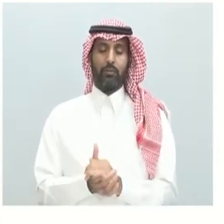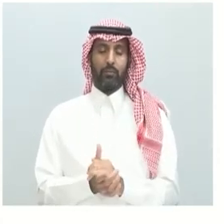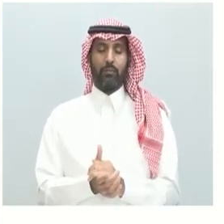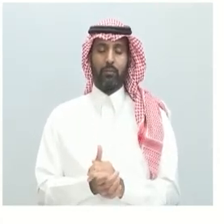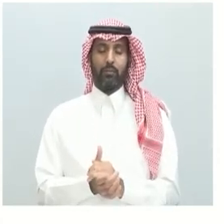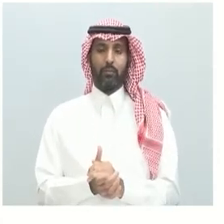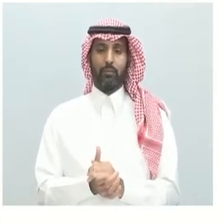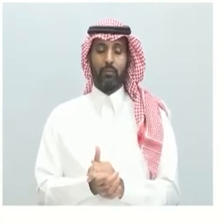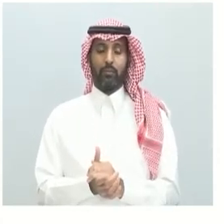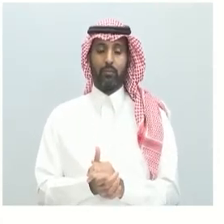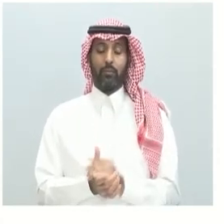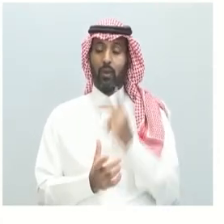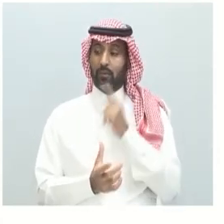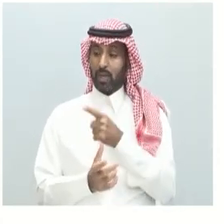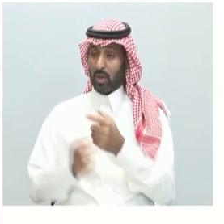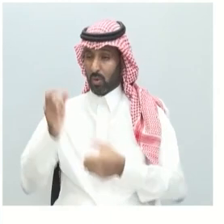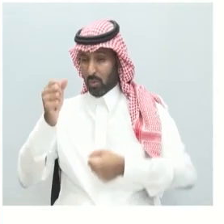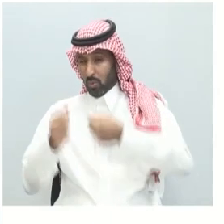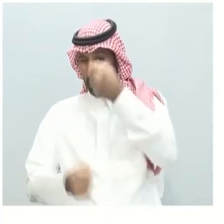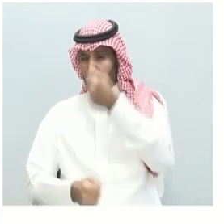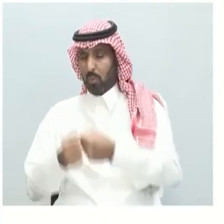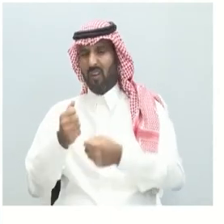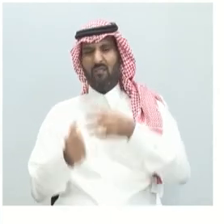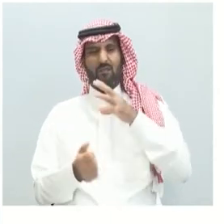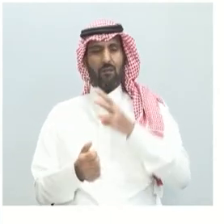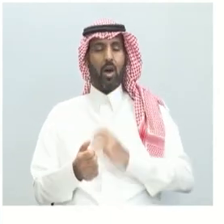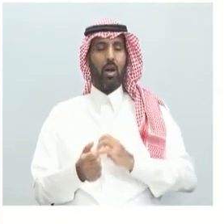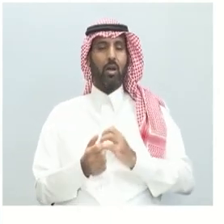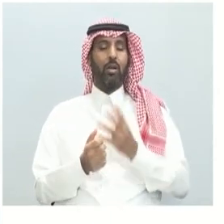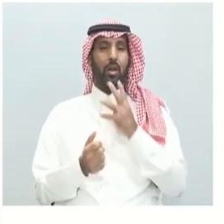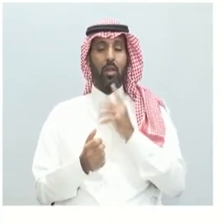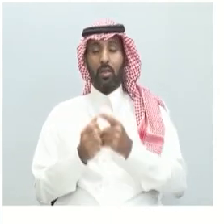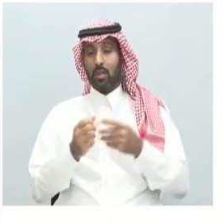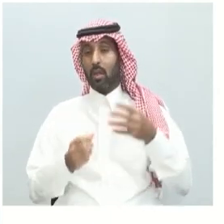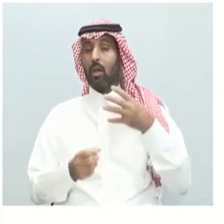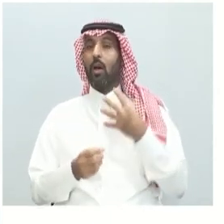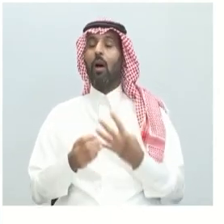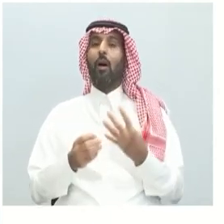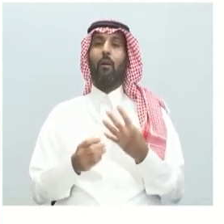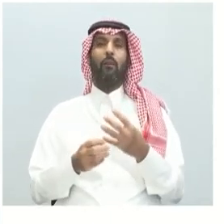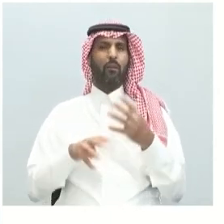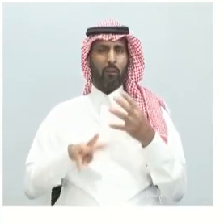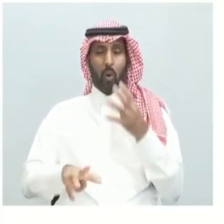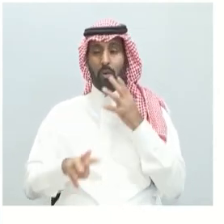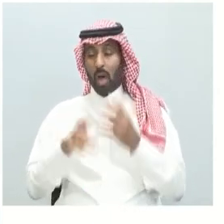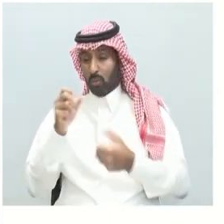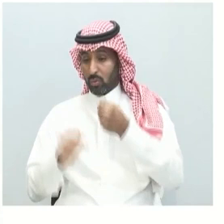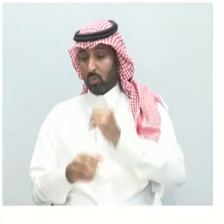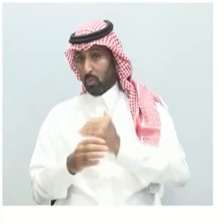if they climb up to 4,000 meters, they, do we say need or will